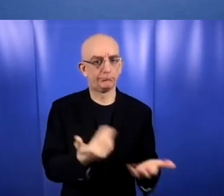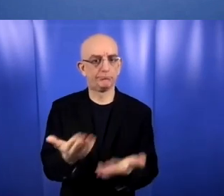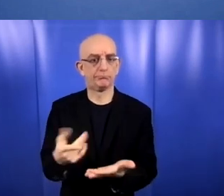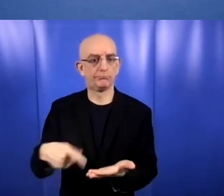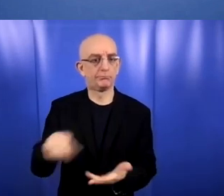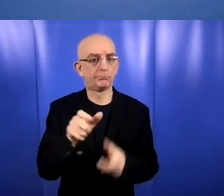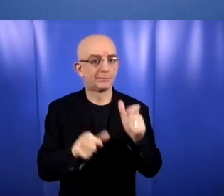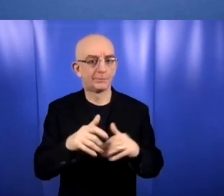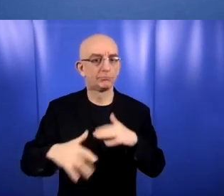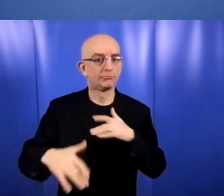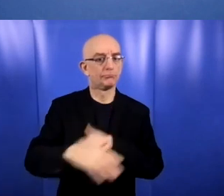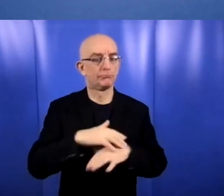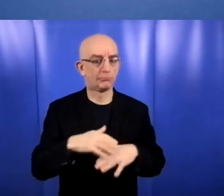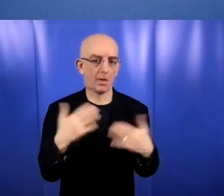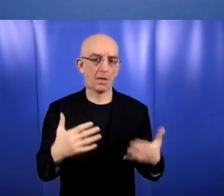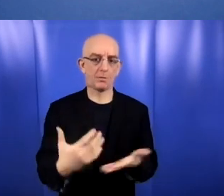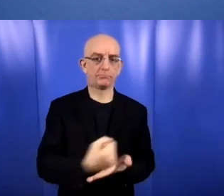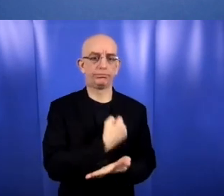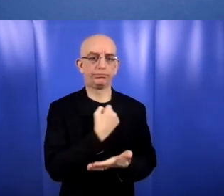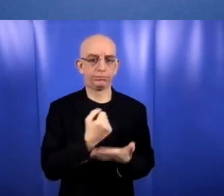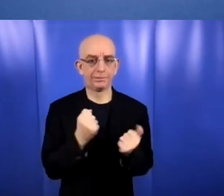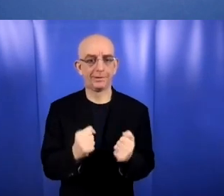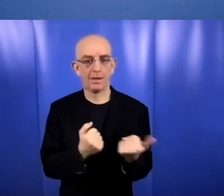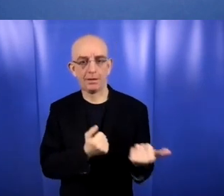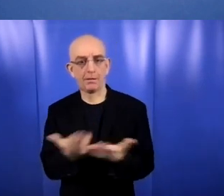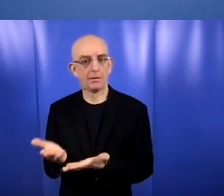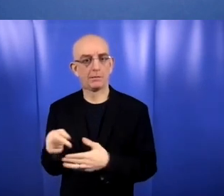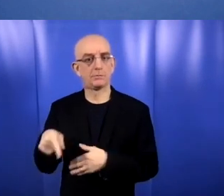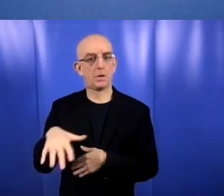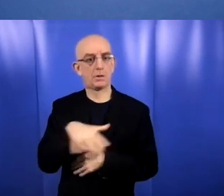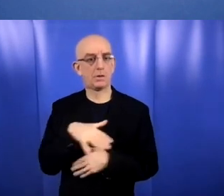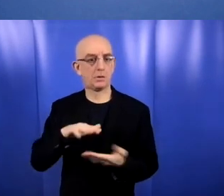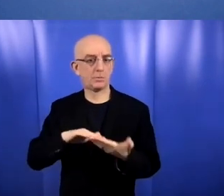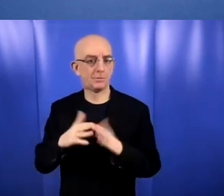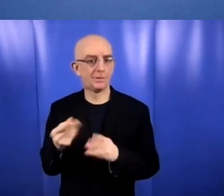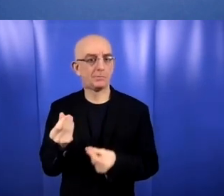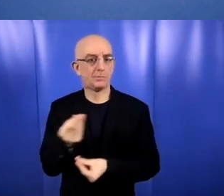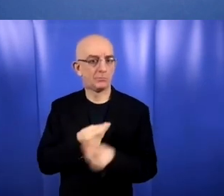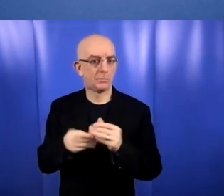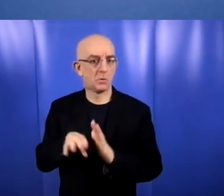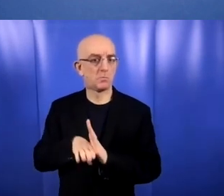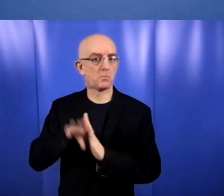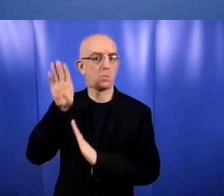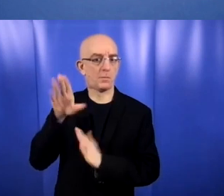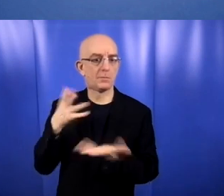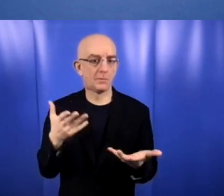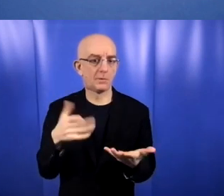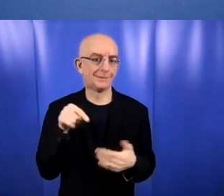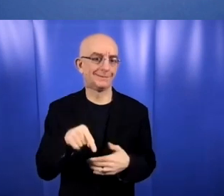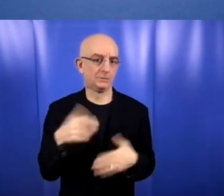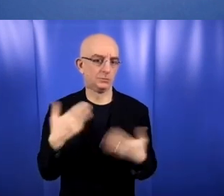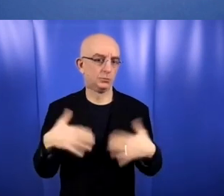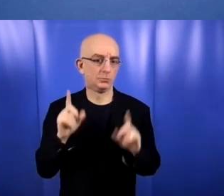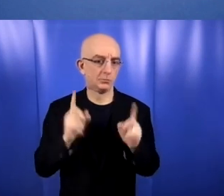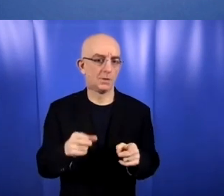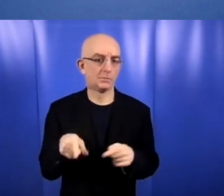on. So Jeff, we've talked a little bit about the